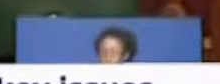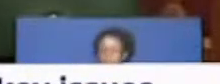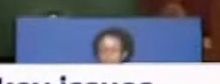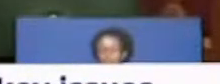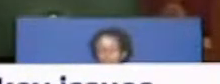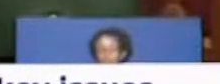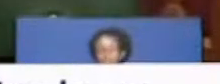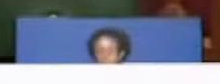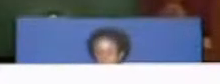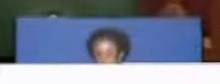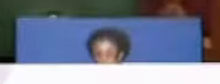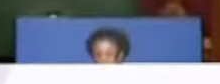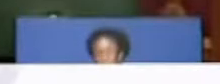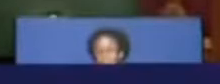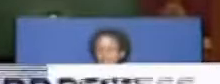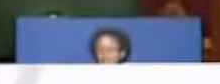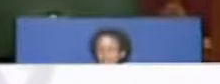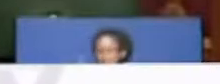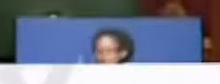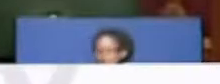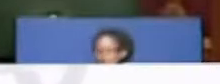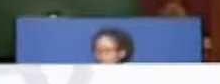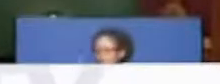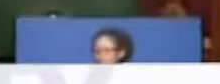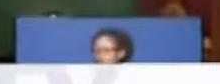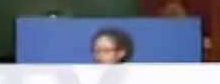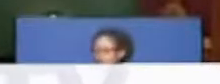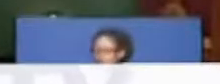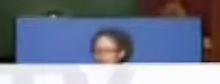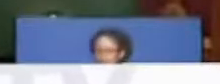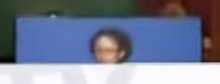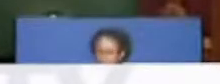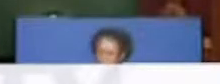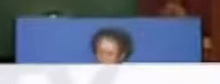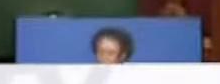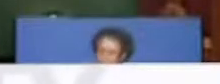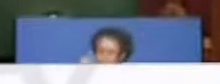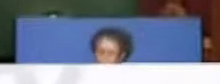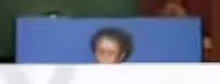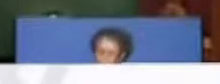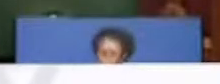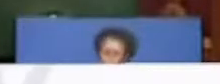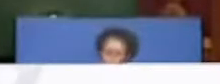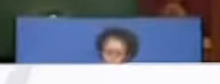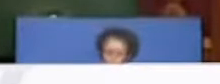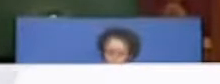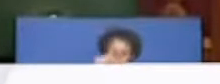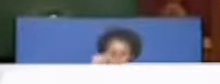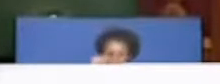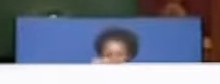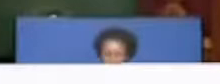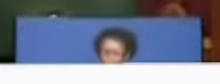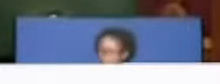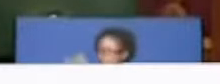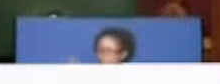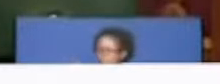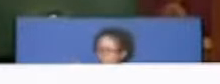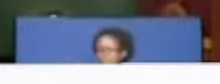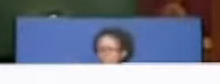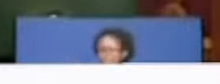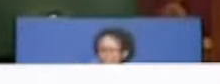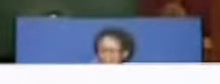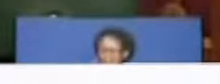Likoni Channel crossing in Mombasa. Previous scenes of Mombasa residents